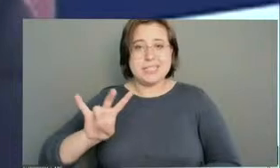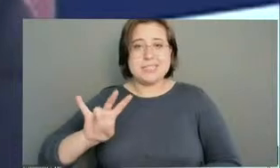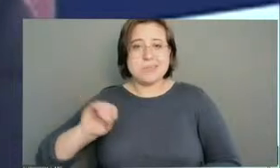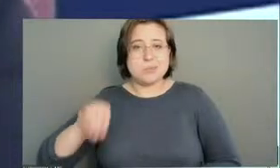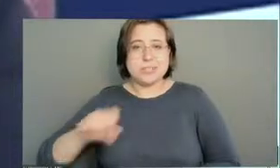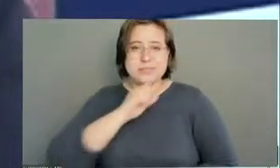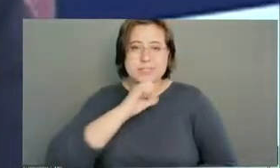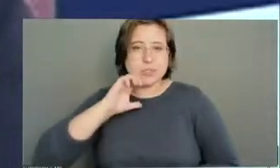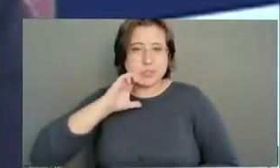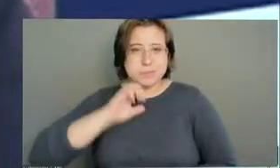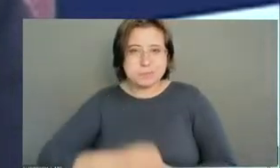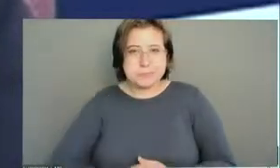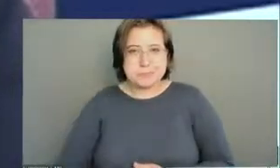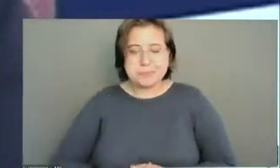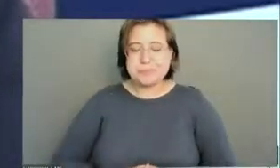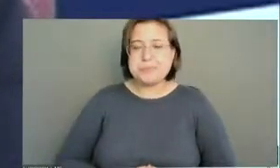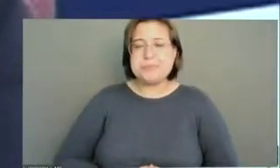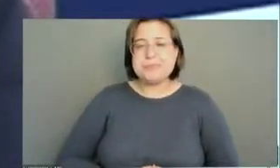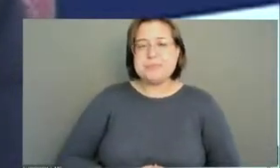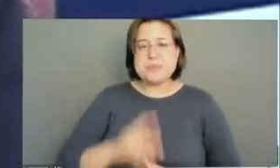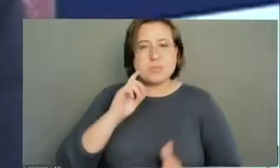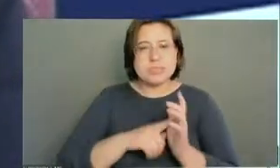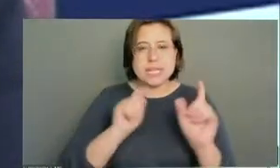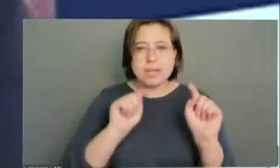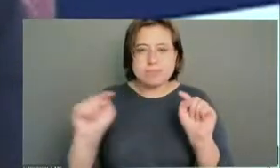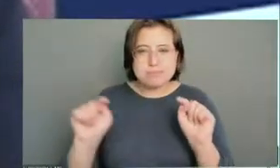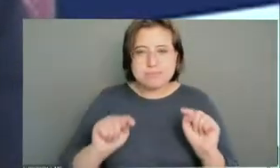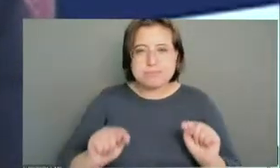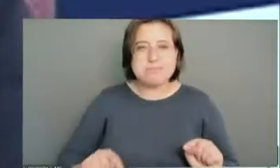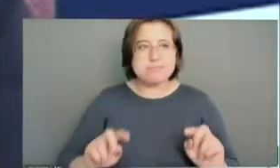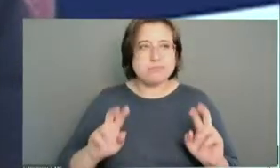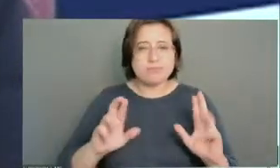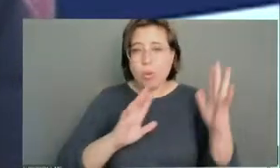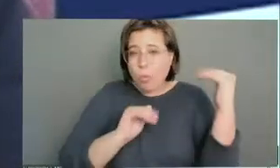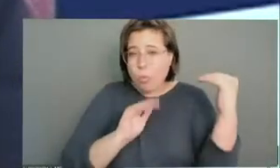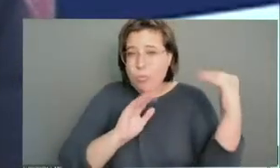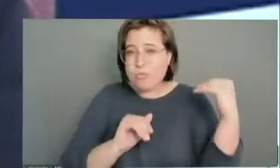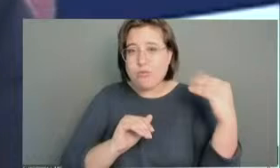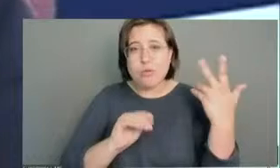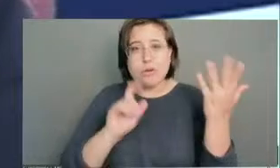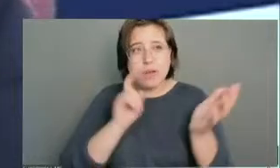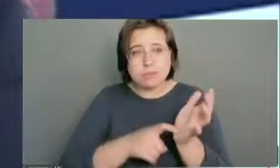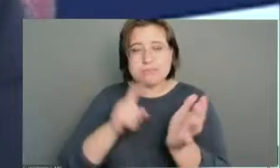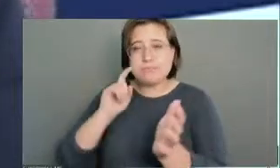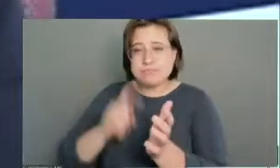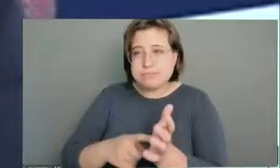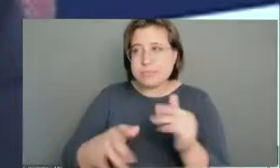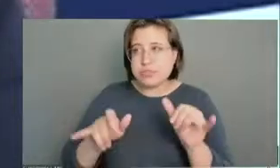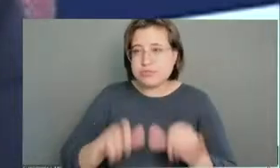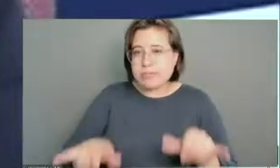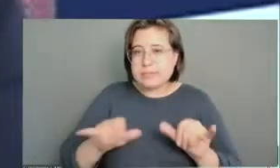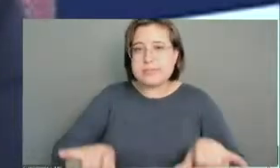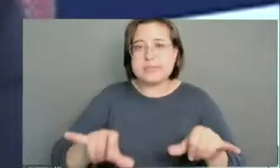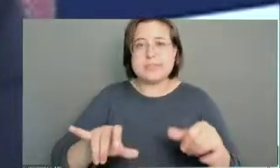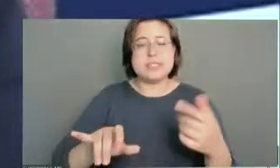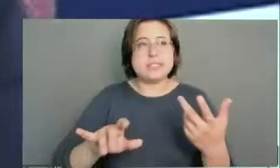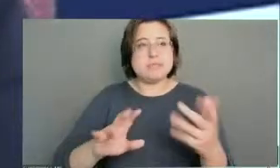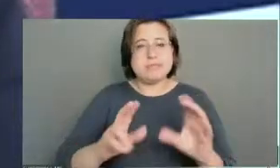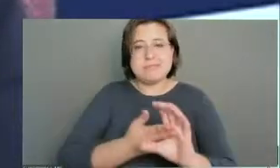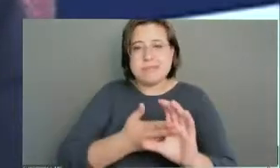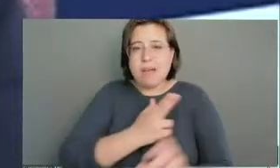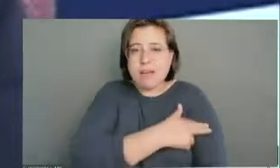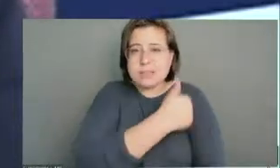seniors. And we're seeing all around us hopeful signs in terms of trends in hospitalizations and deaths, particularly